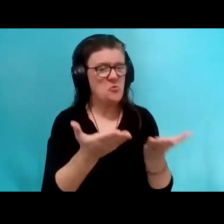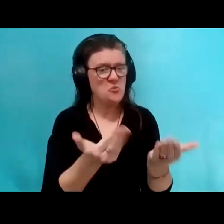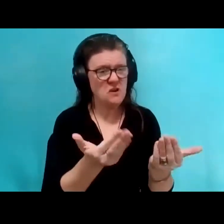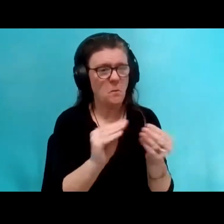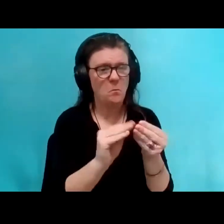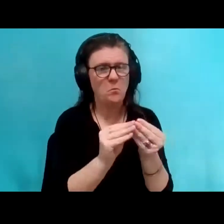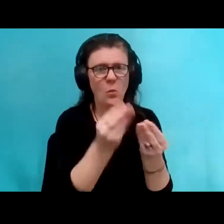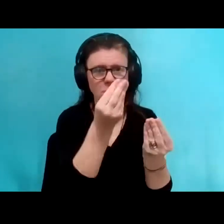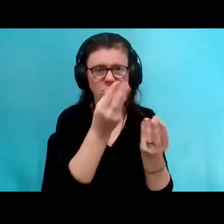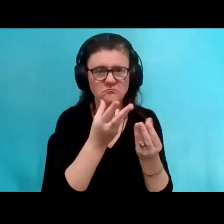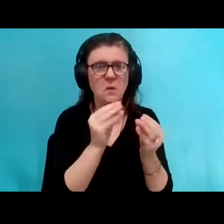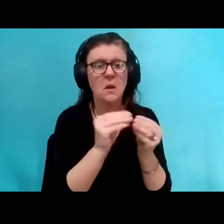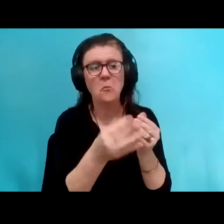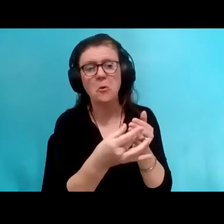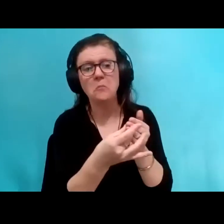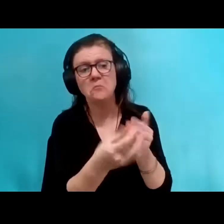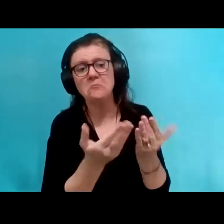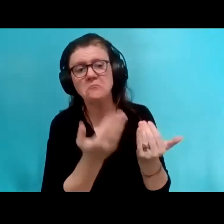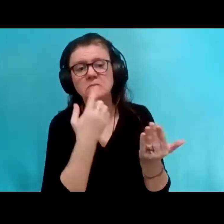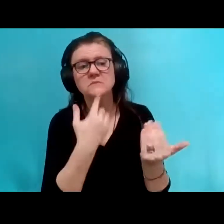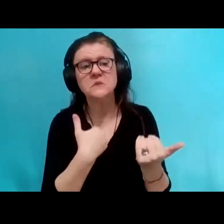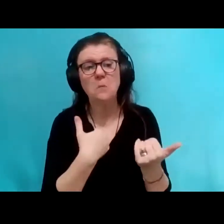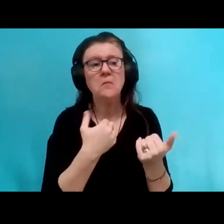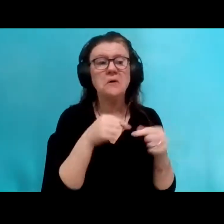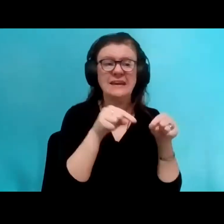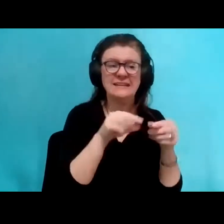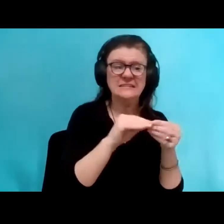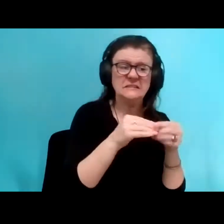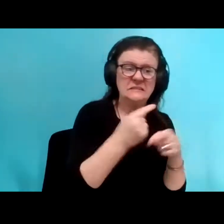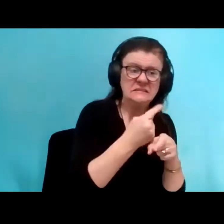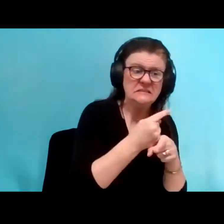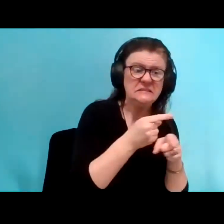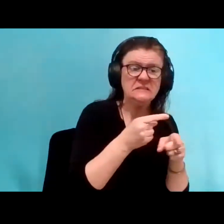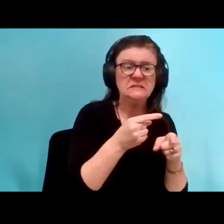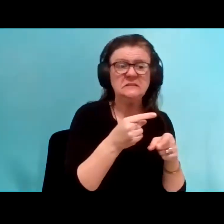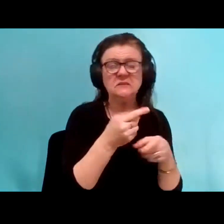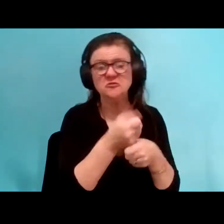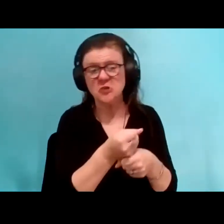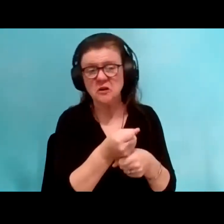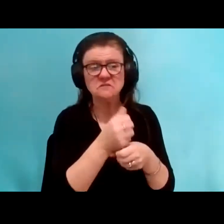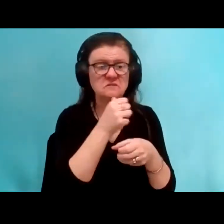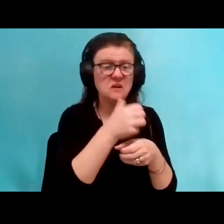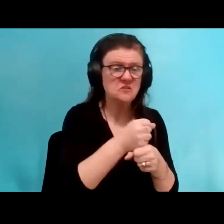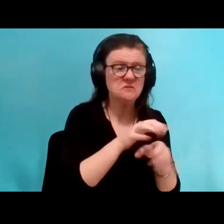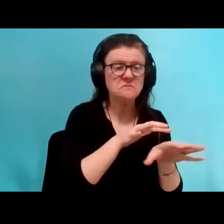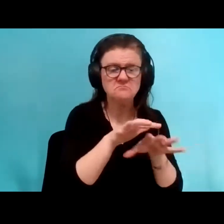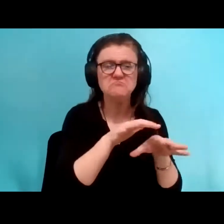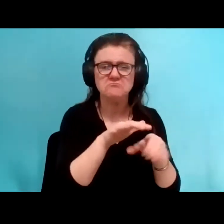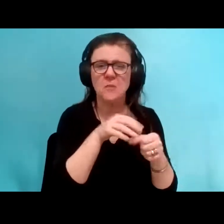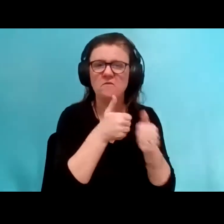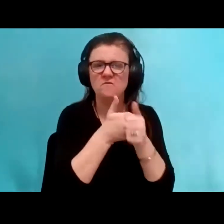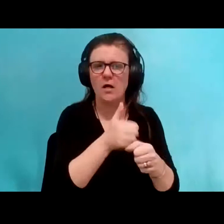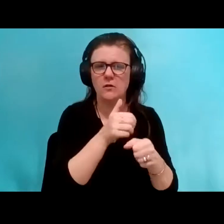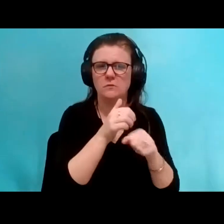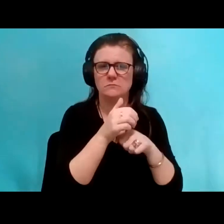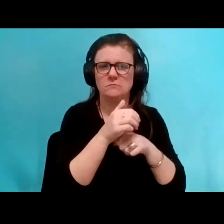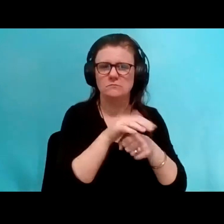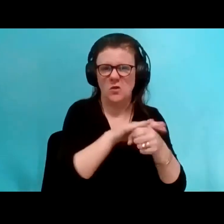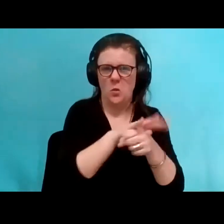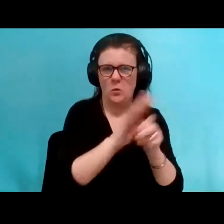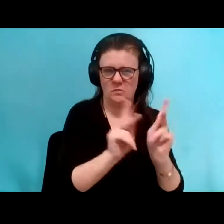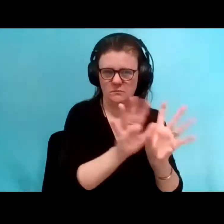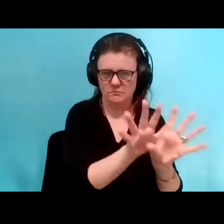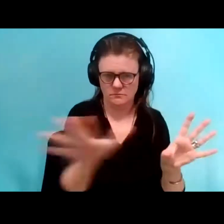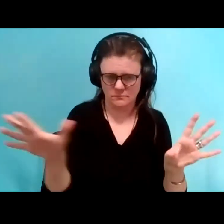more guidance in terms of, what levels of reliability we should use. But